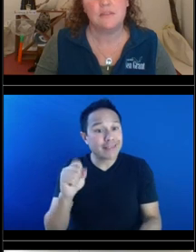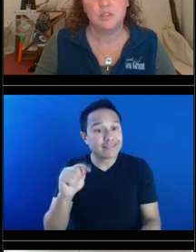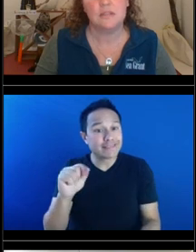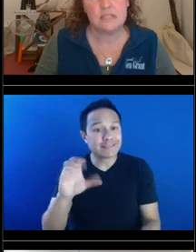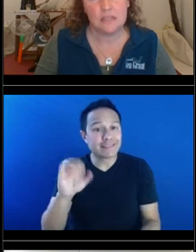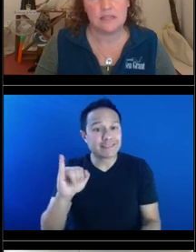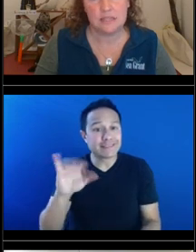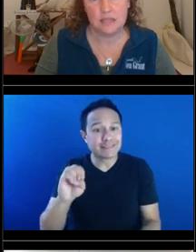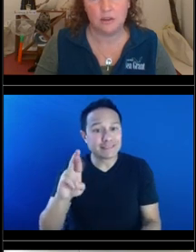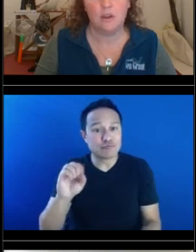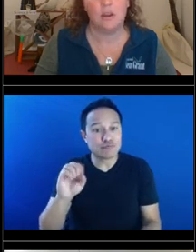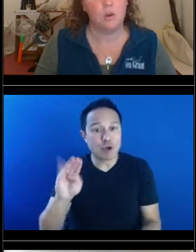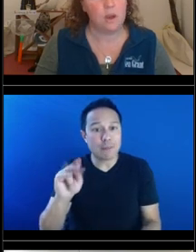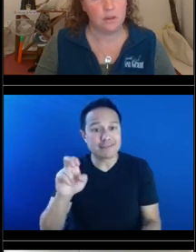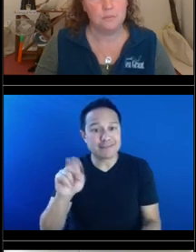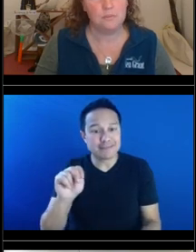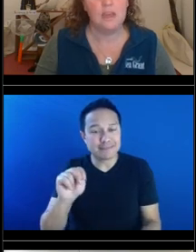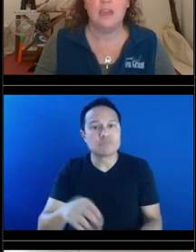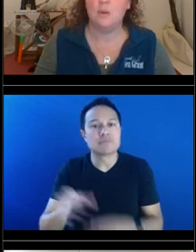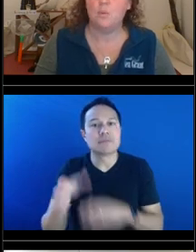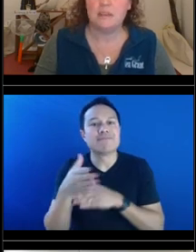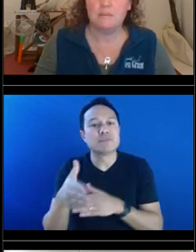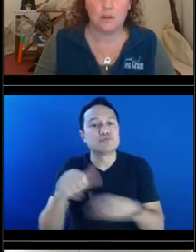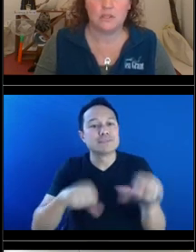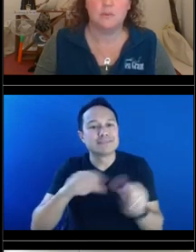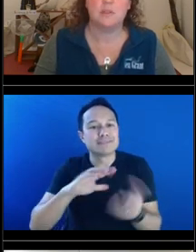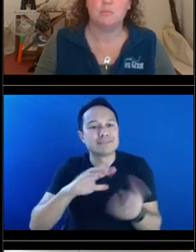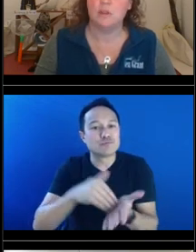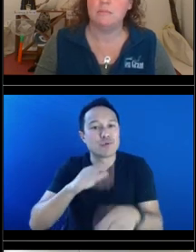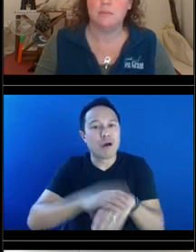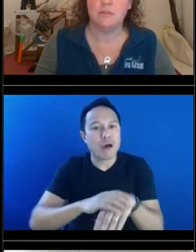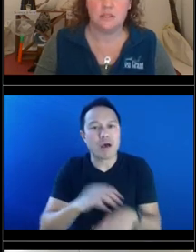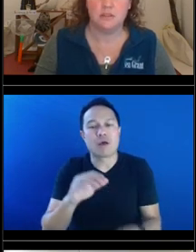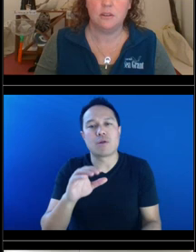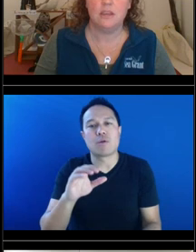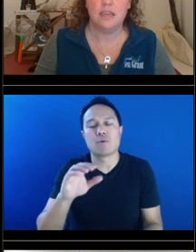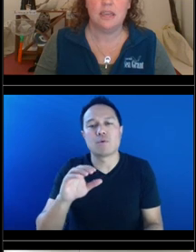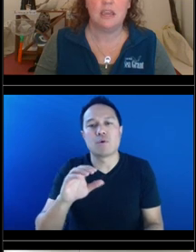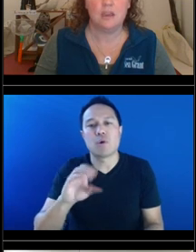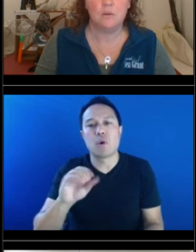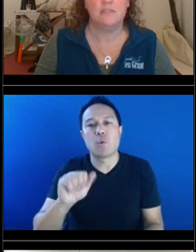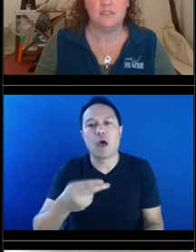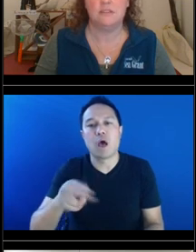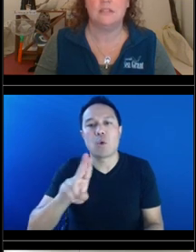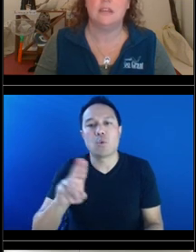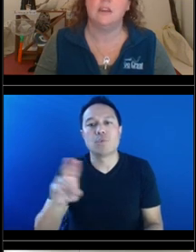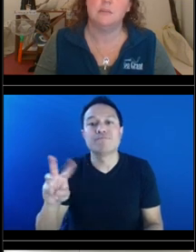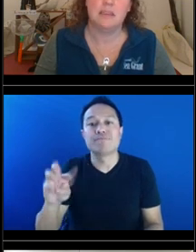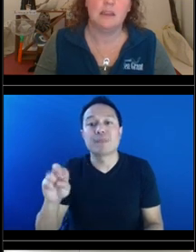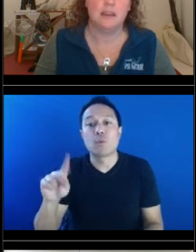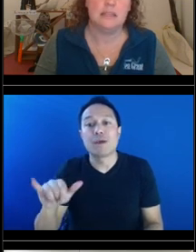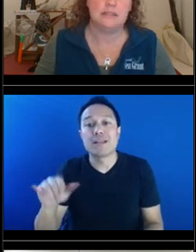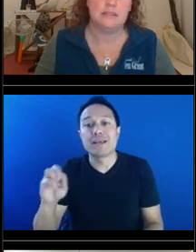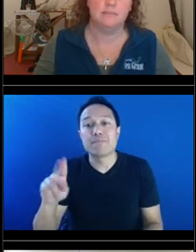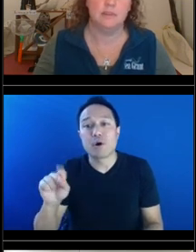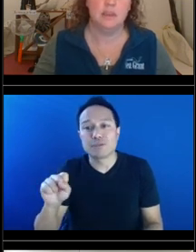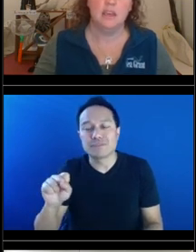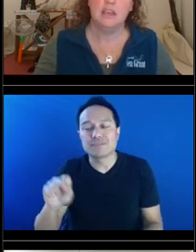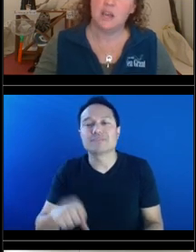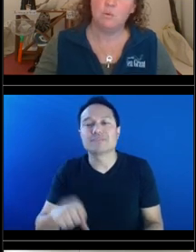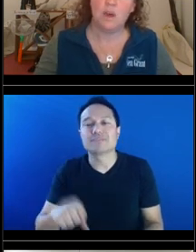Islands Fisheries Science Center on Oahu, and Wendy Marks with the Marine Mammal Center, Kai Ola facility on the Big